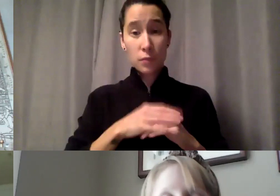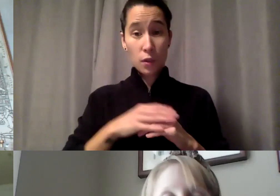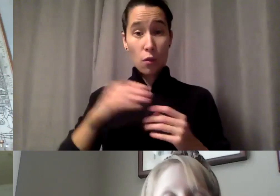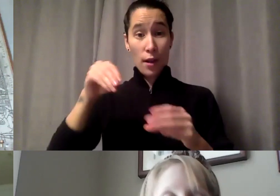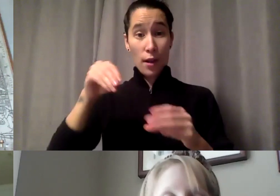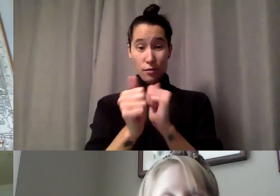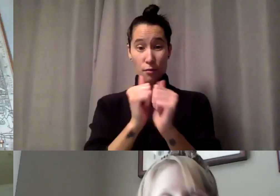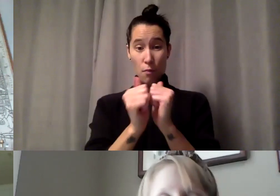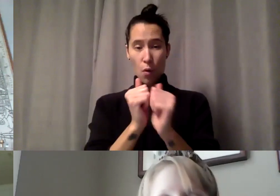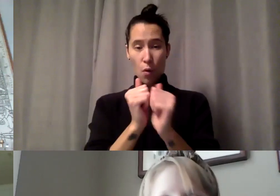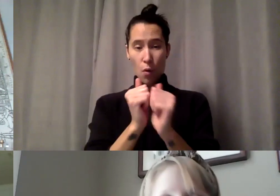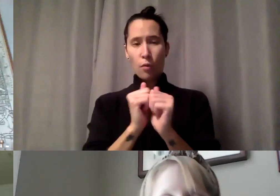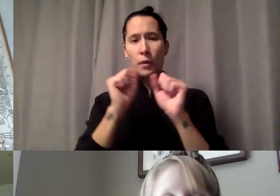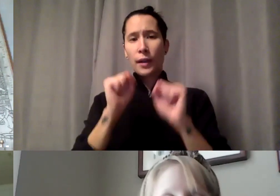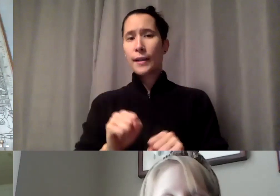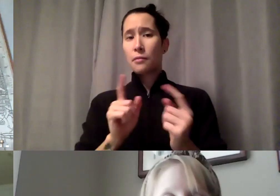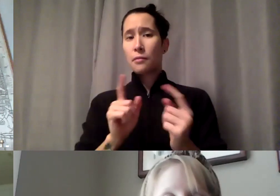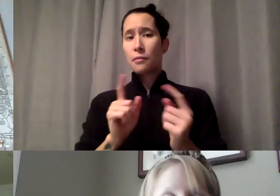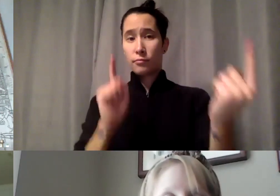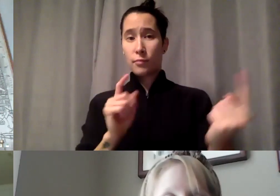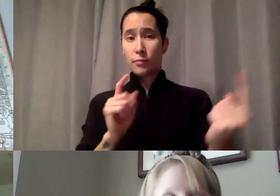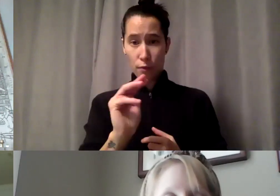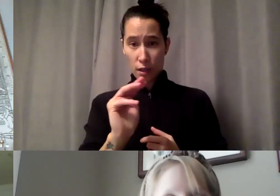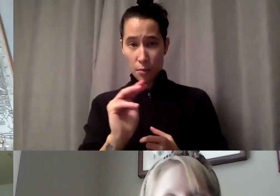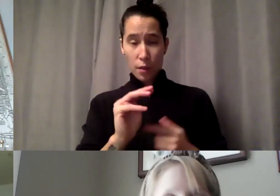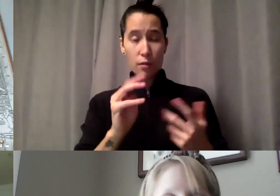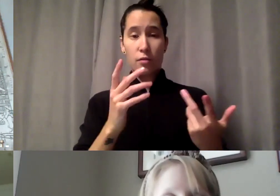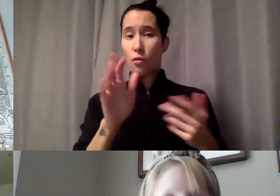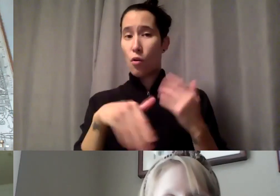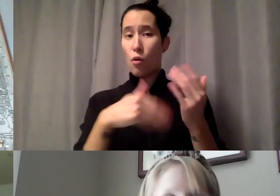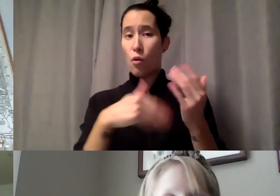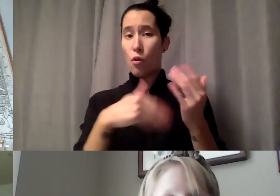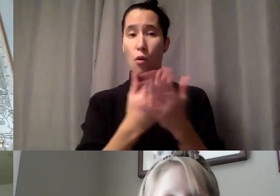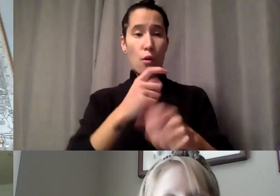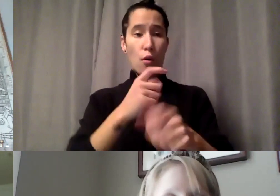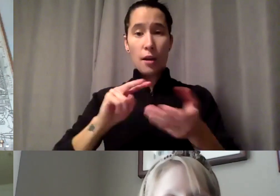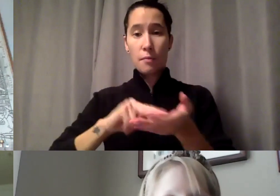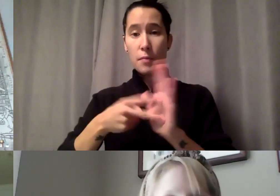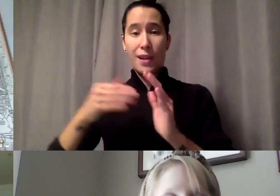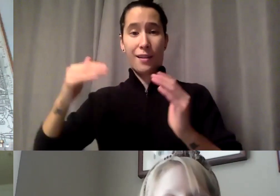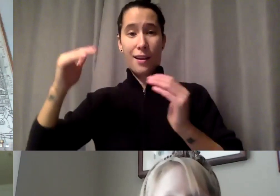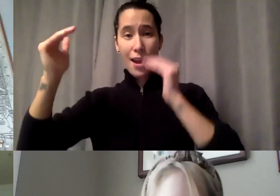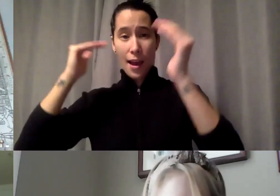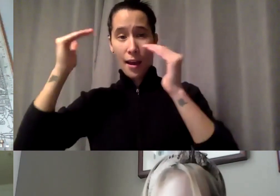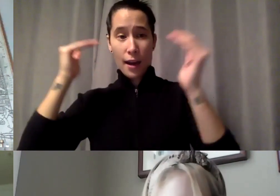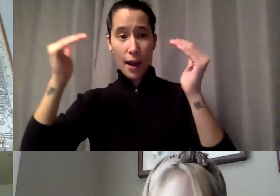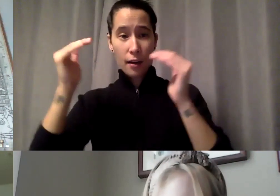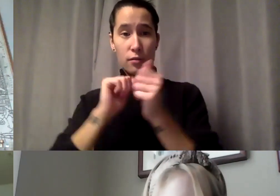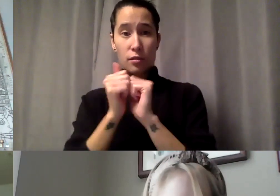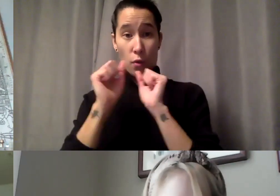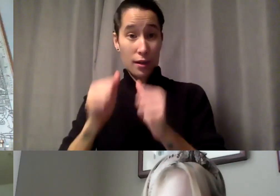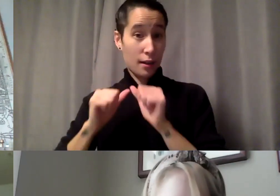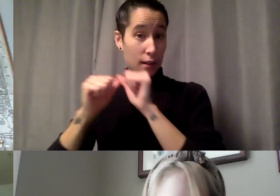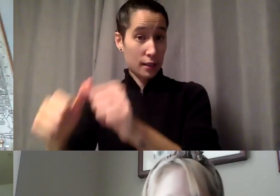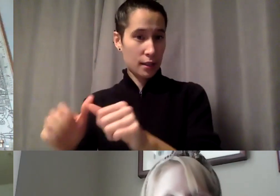can maintain 3 meters distance at all times. So can adult sport continue? No.